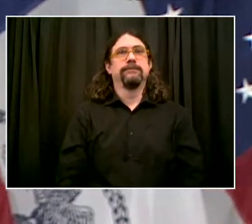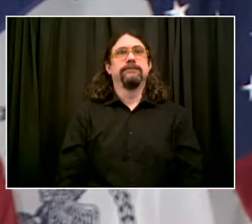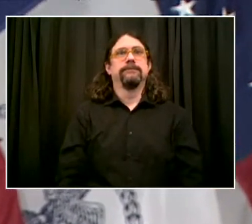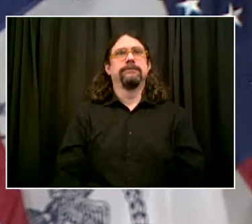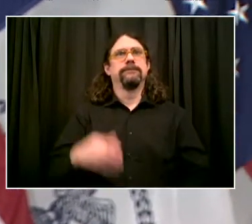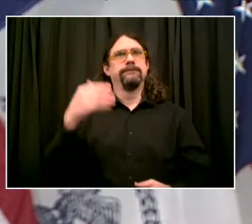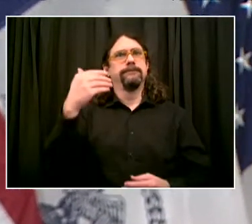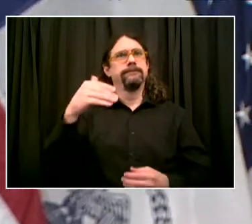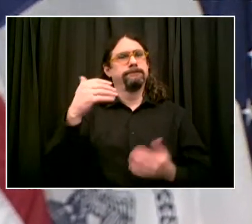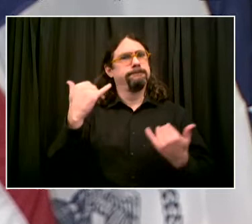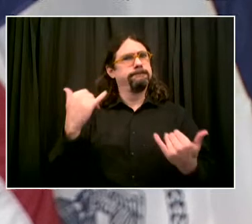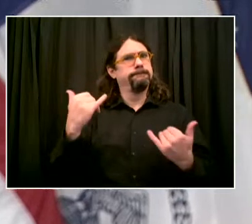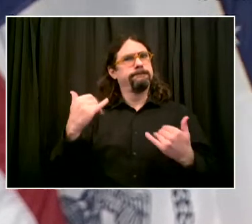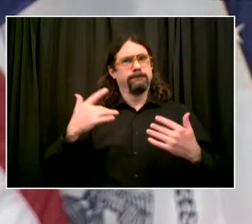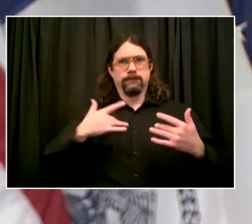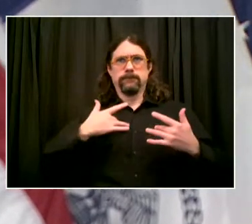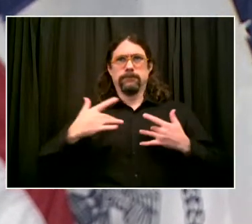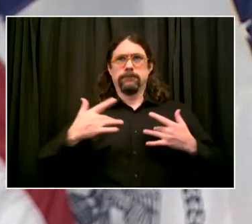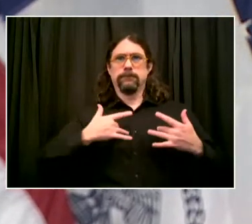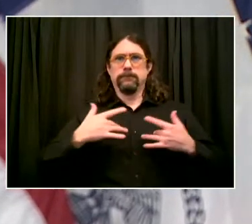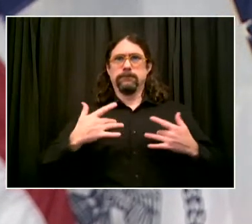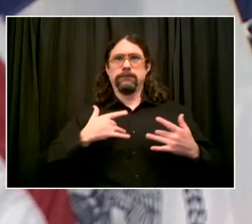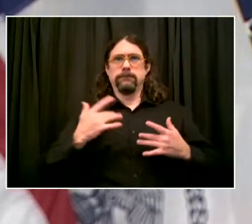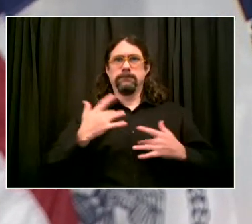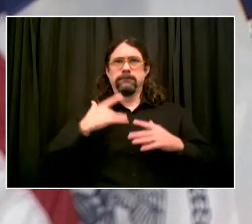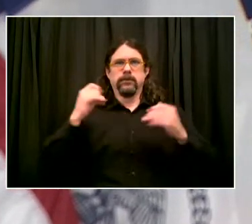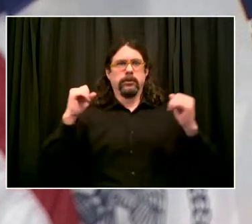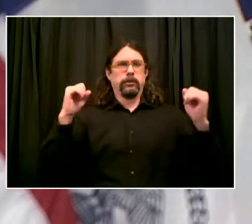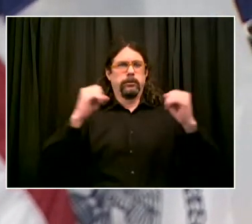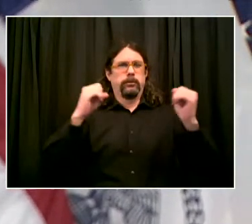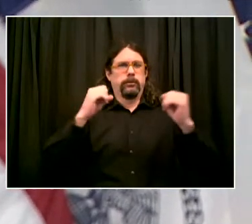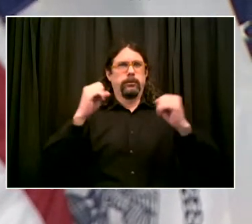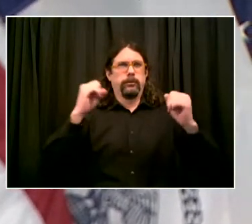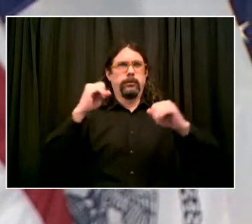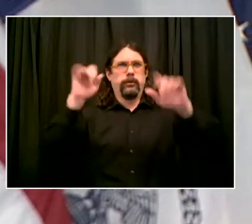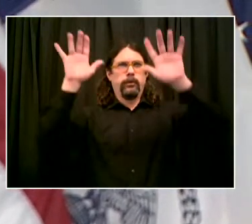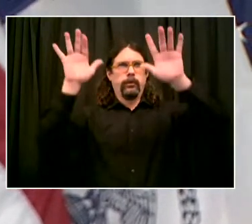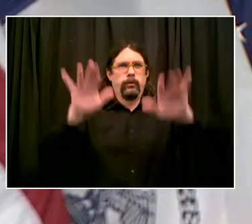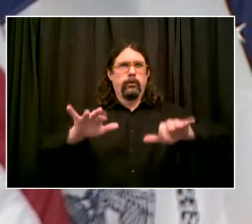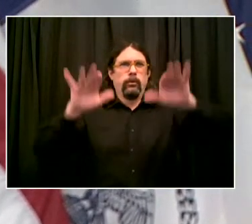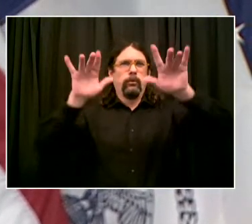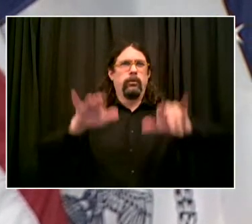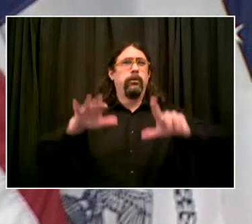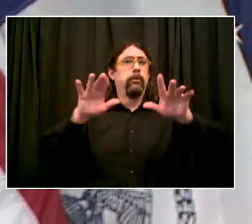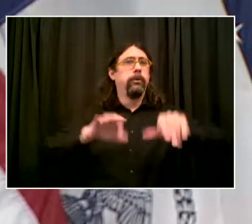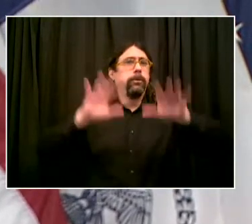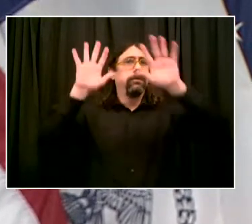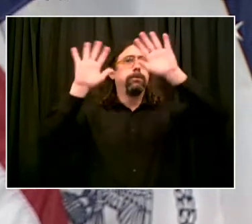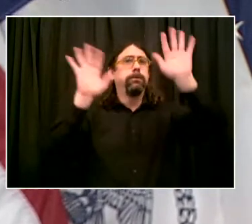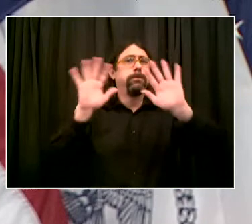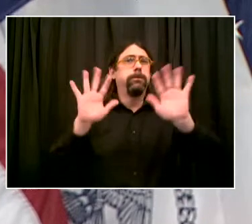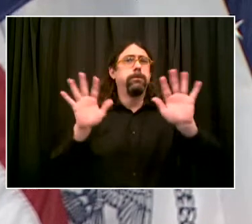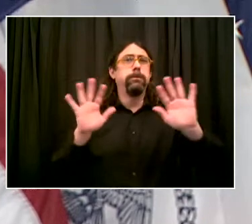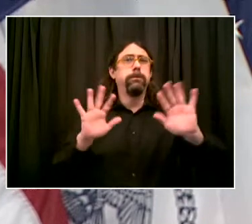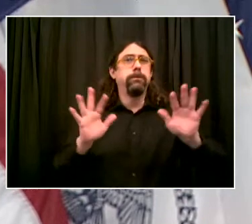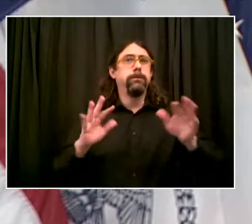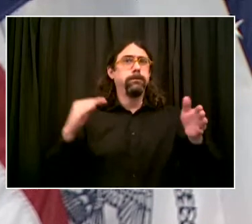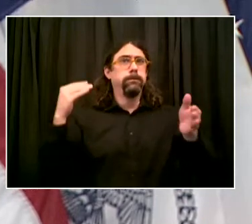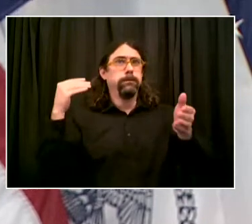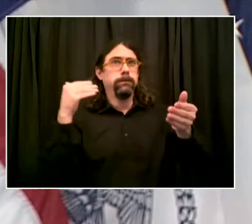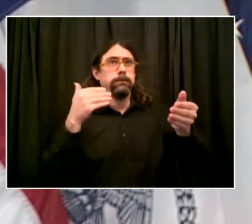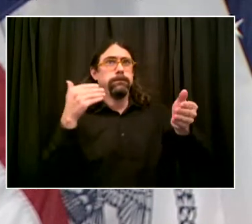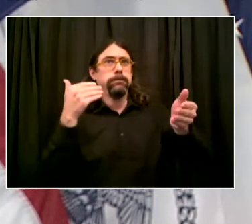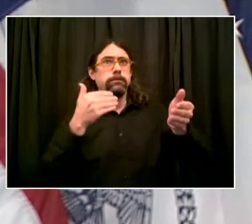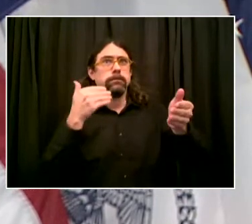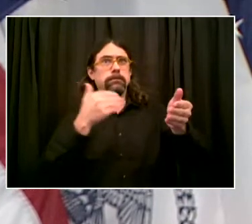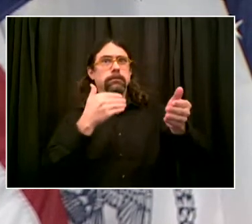us. Want to go over that first, then we're going to be talking about vaccines. So it's really important for everyone to take this one seriously. I'm going to